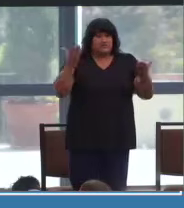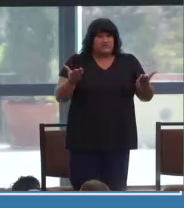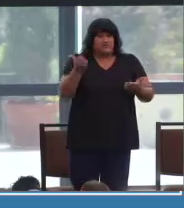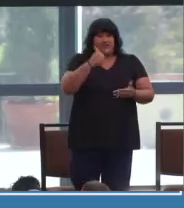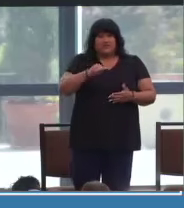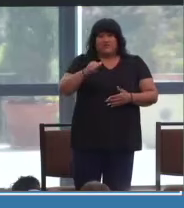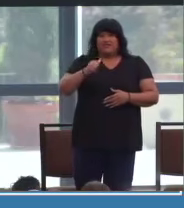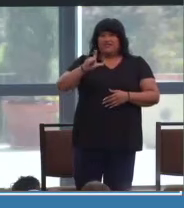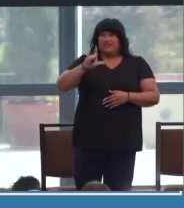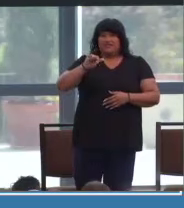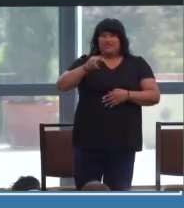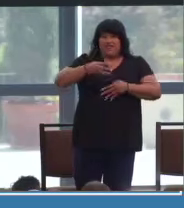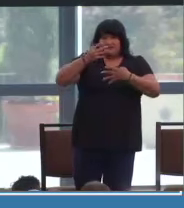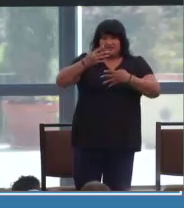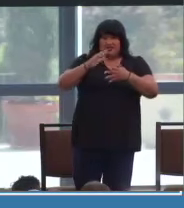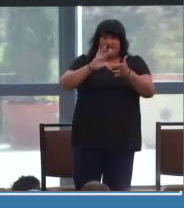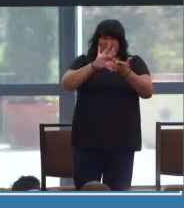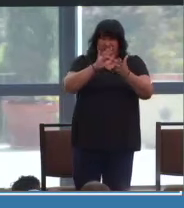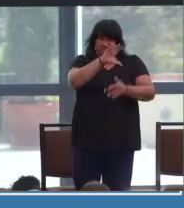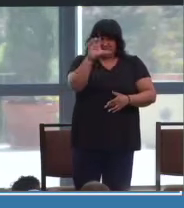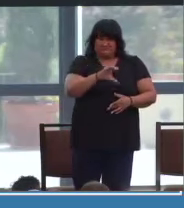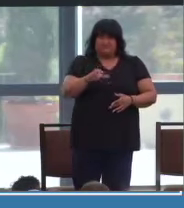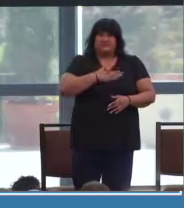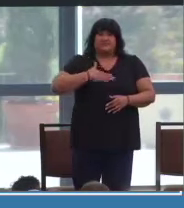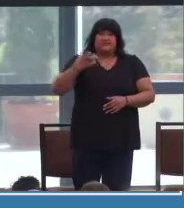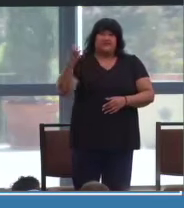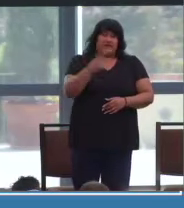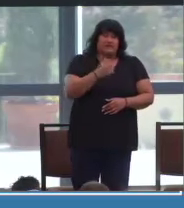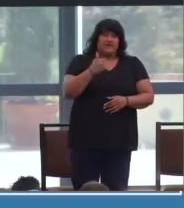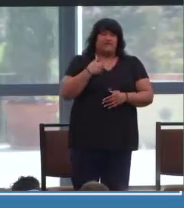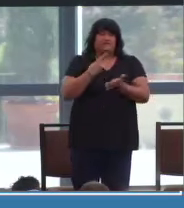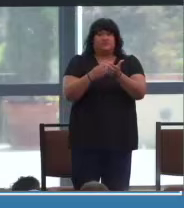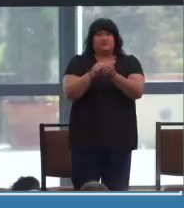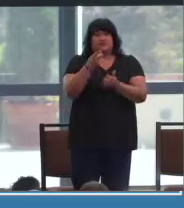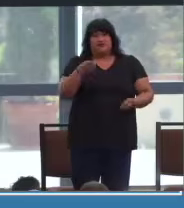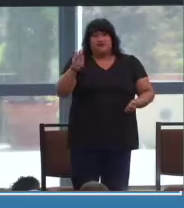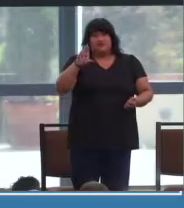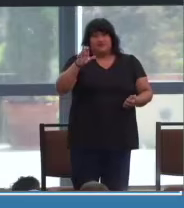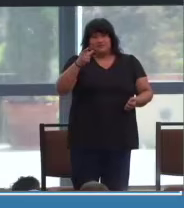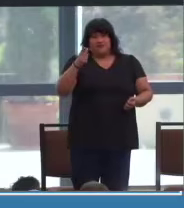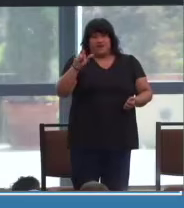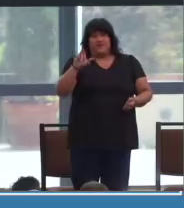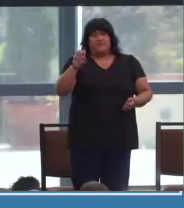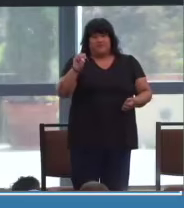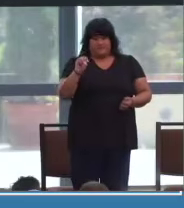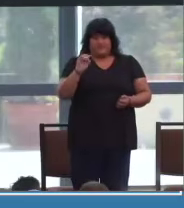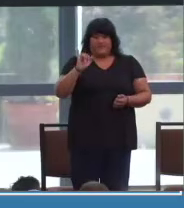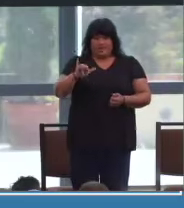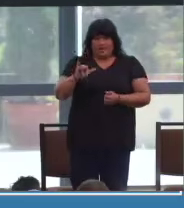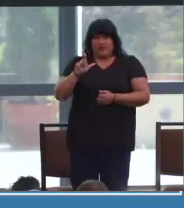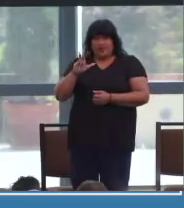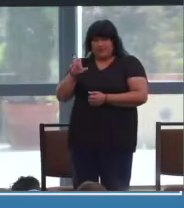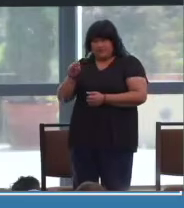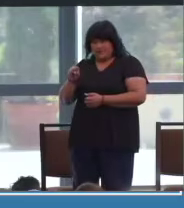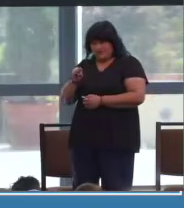streaming. Please come back to have a discussion with Dr. Azzam on holistic care and lupus and Sjogren's, and then we'll have